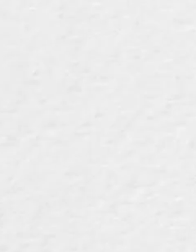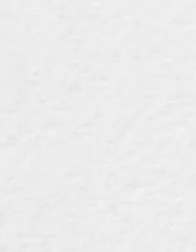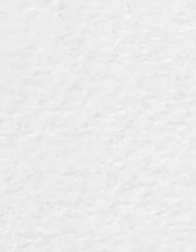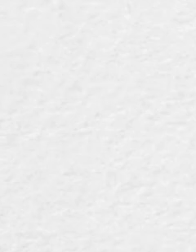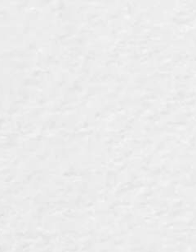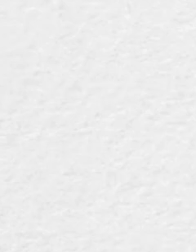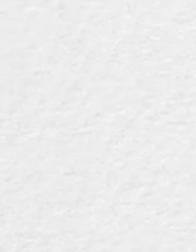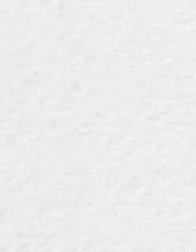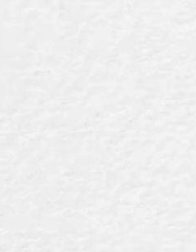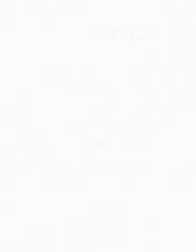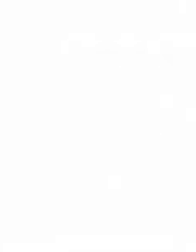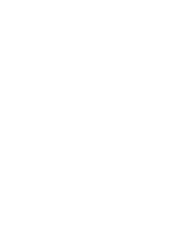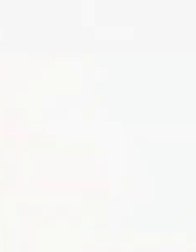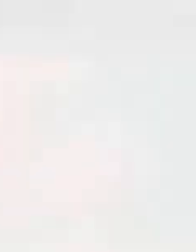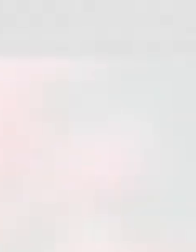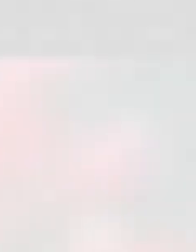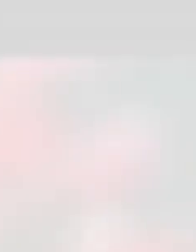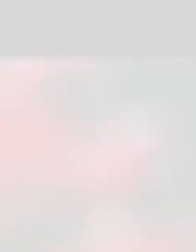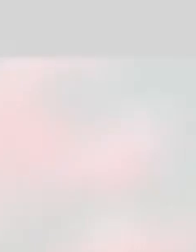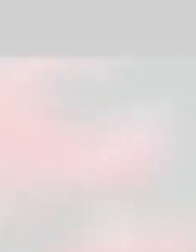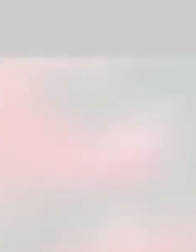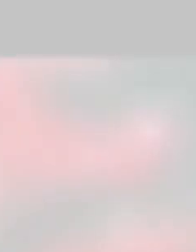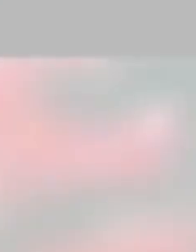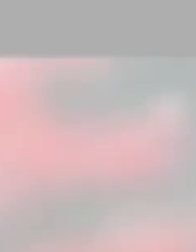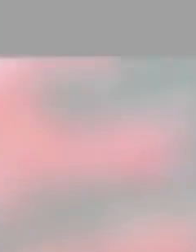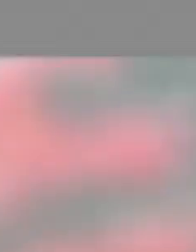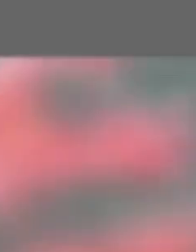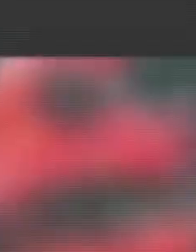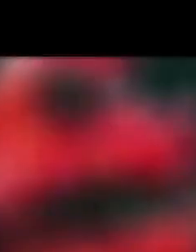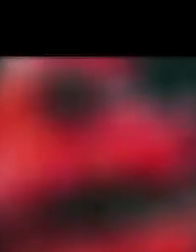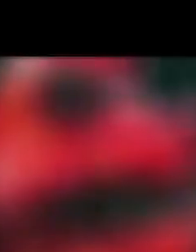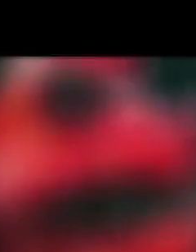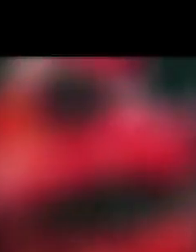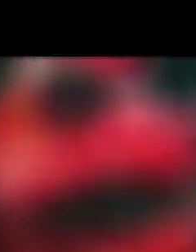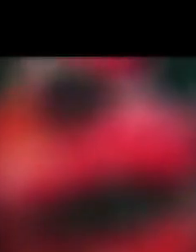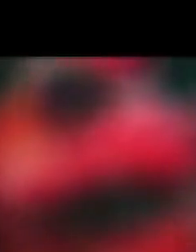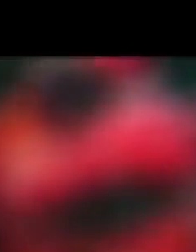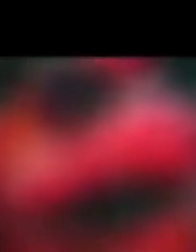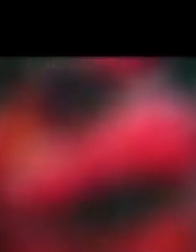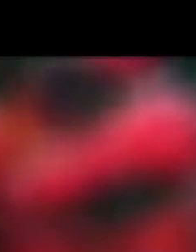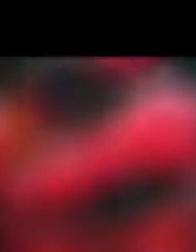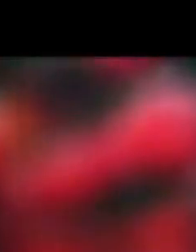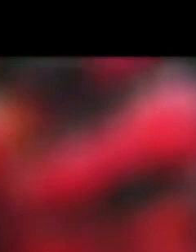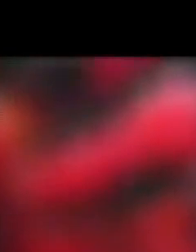vaccinated today. A message from the Ministry of Health.